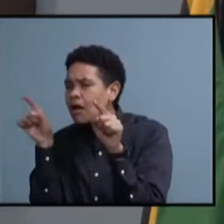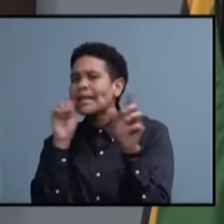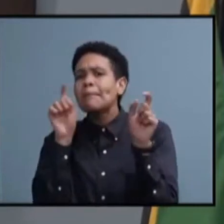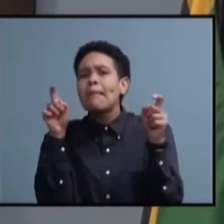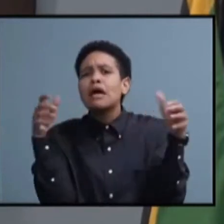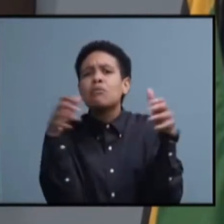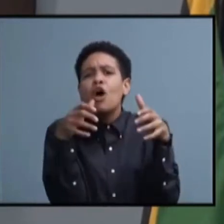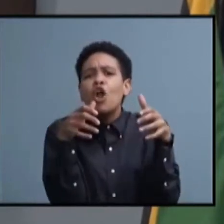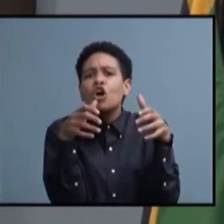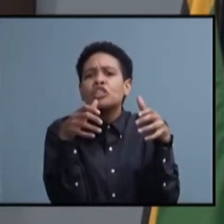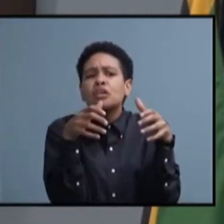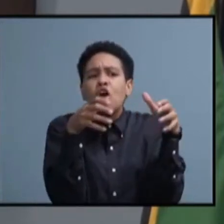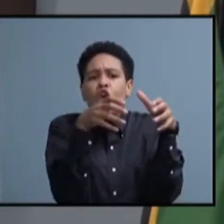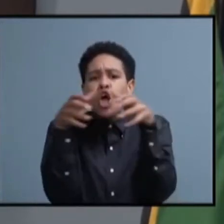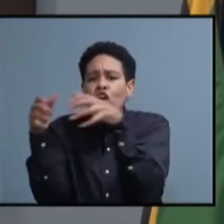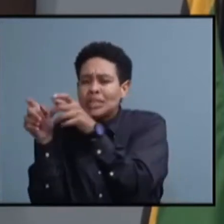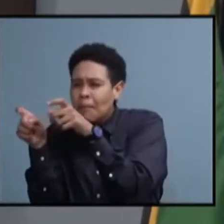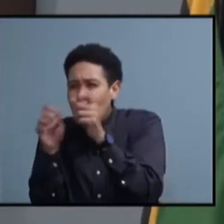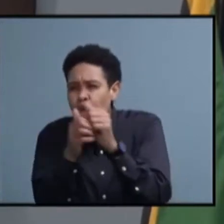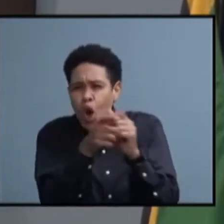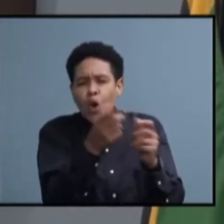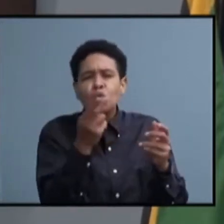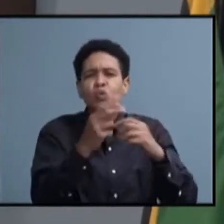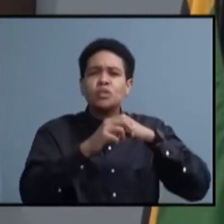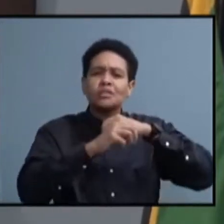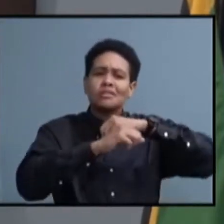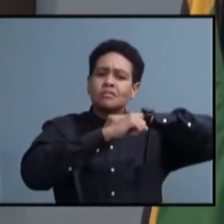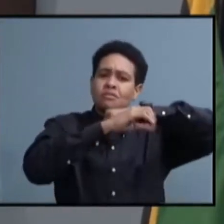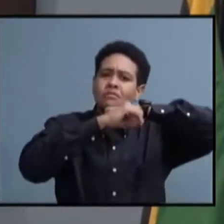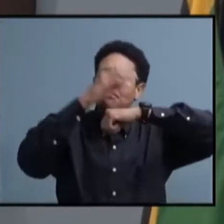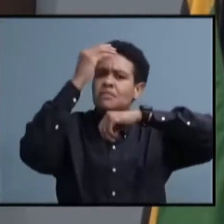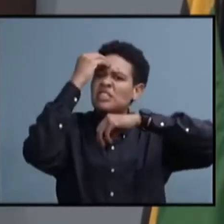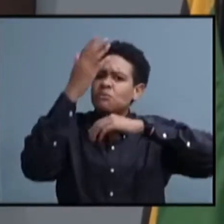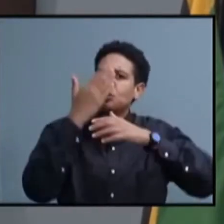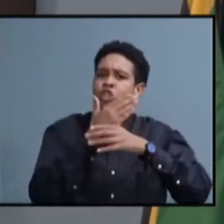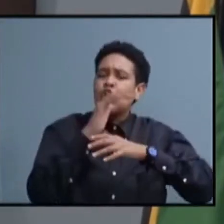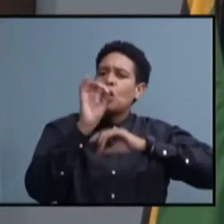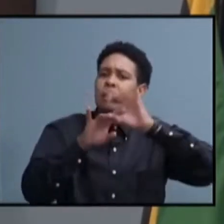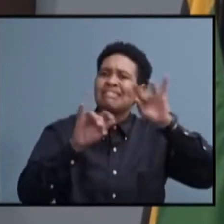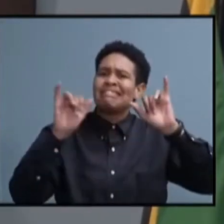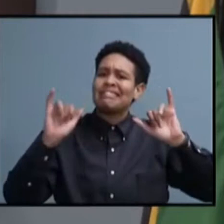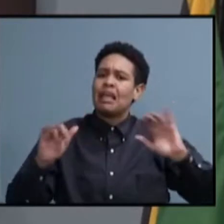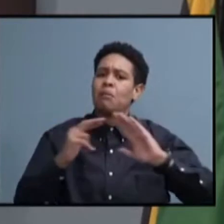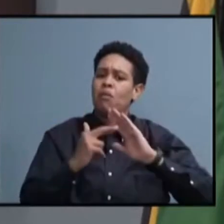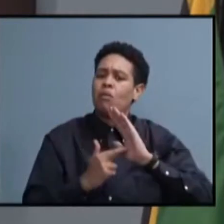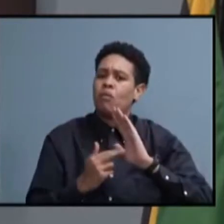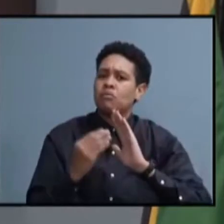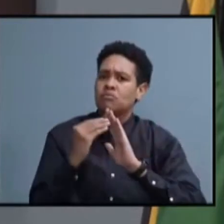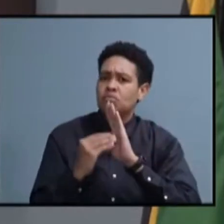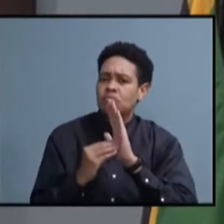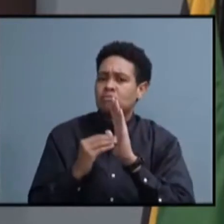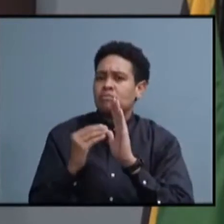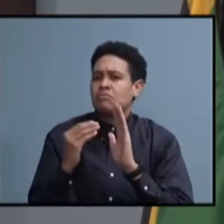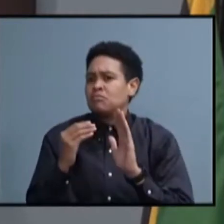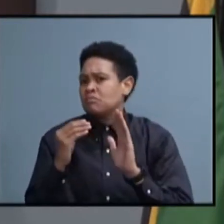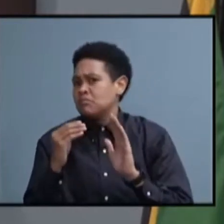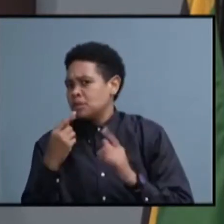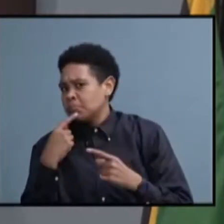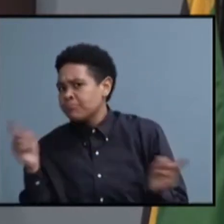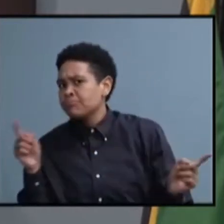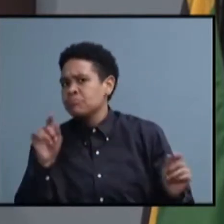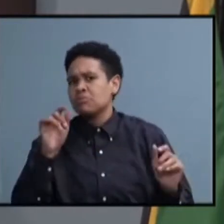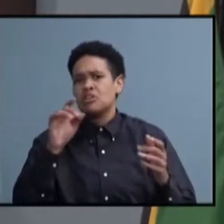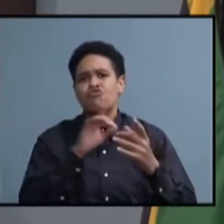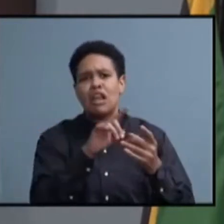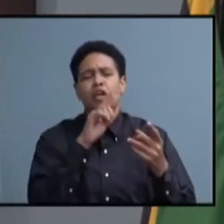a similar way to educate people. And Mr. Holness says it will not be convenient to test all